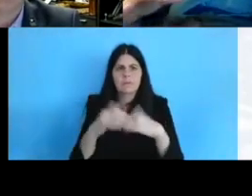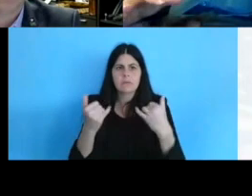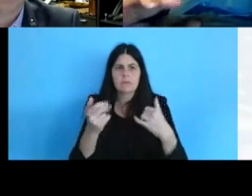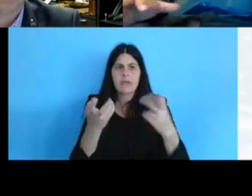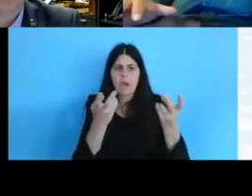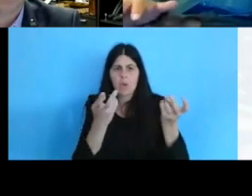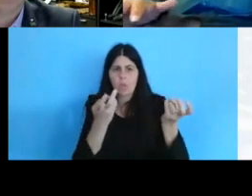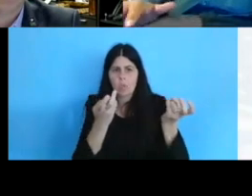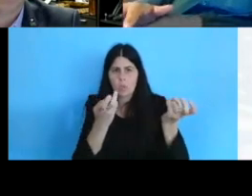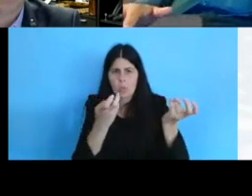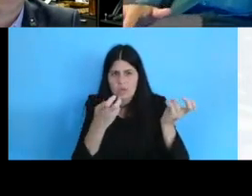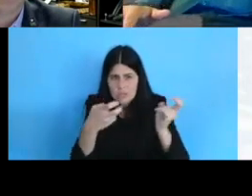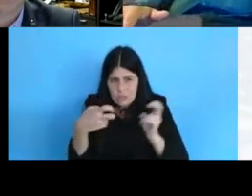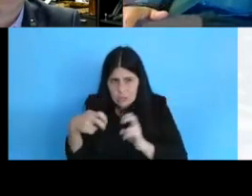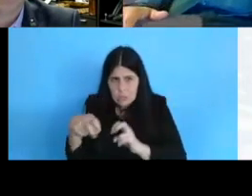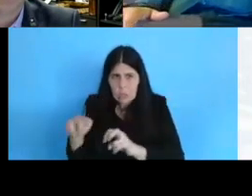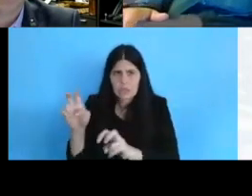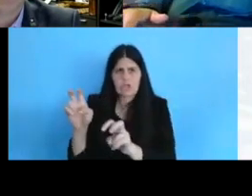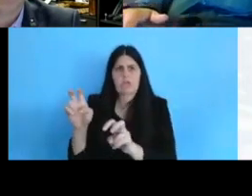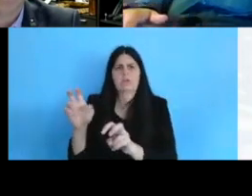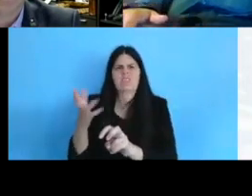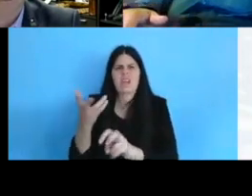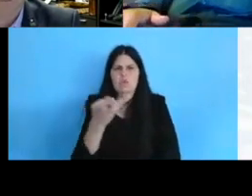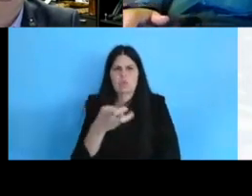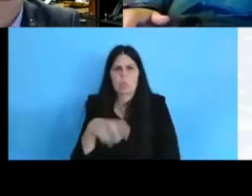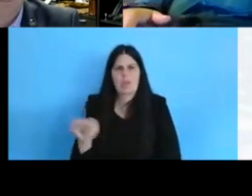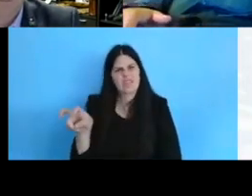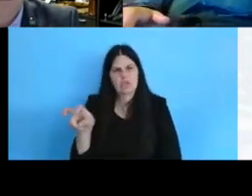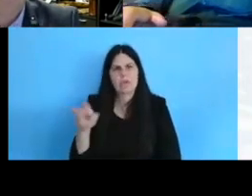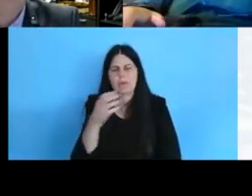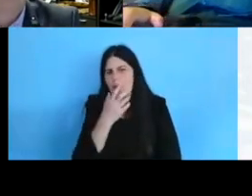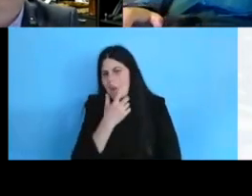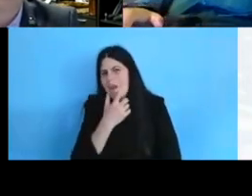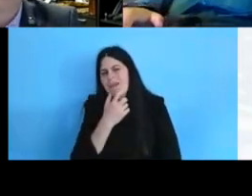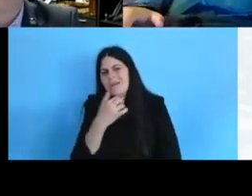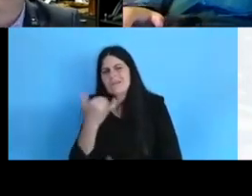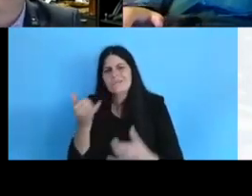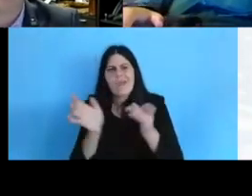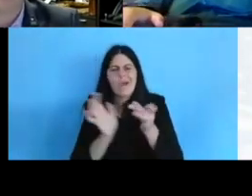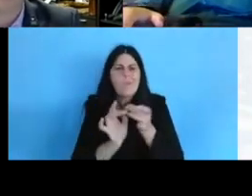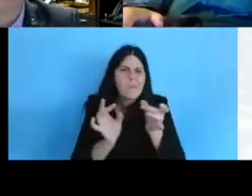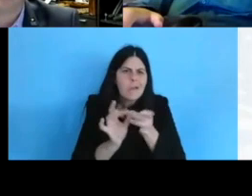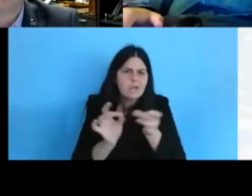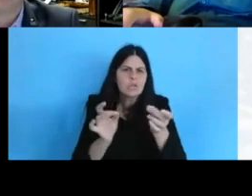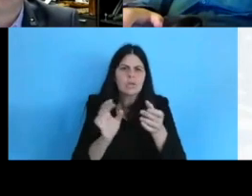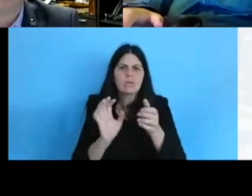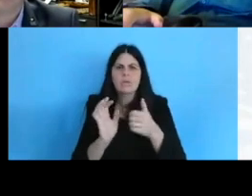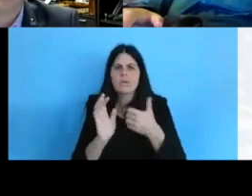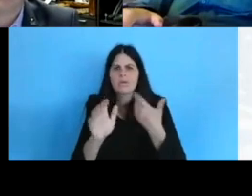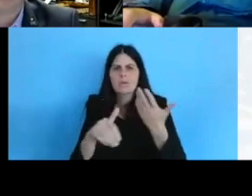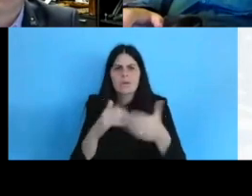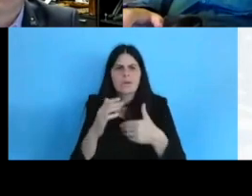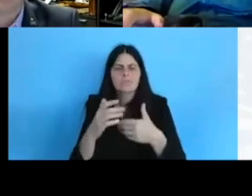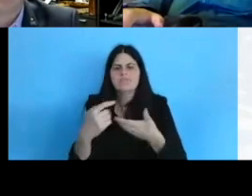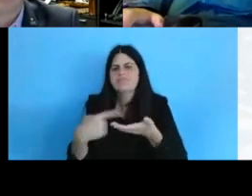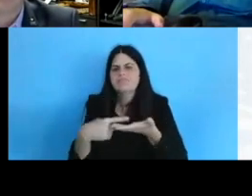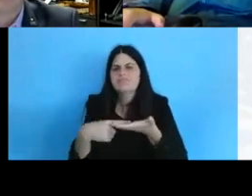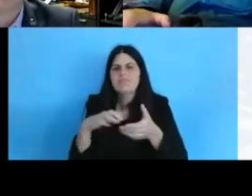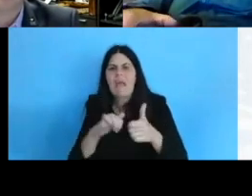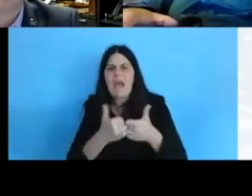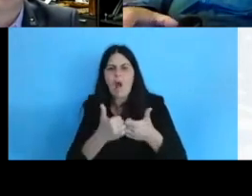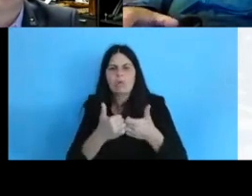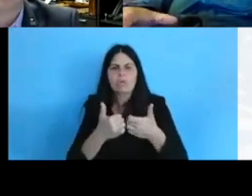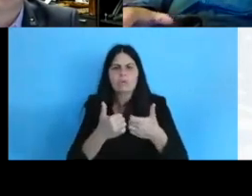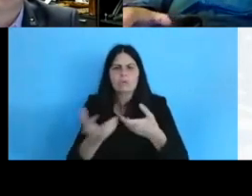talking about how to effectively include disabled veterans, and each of